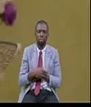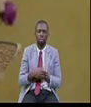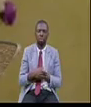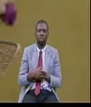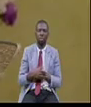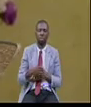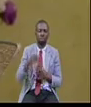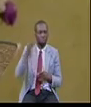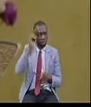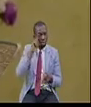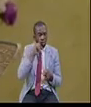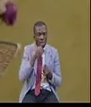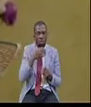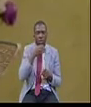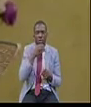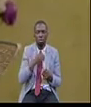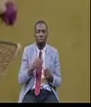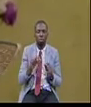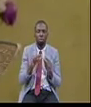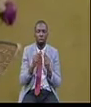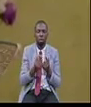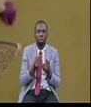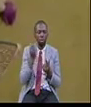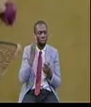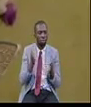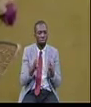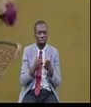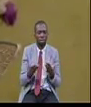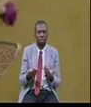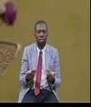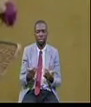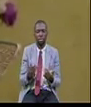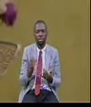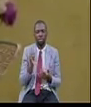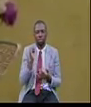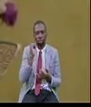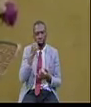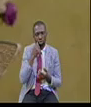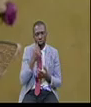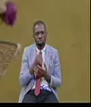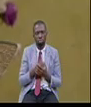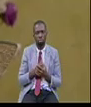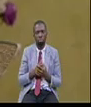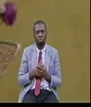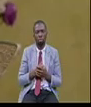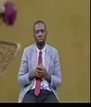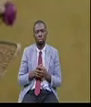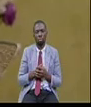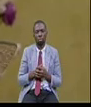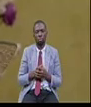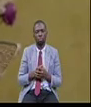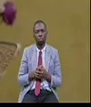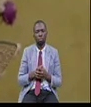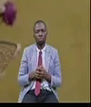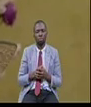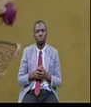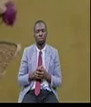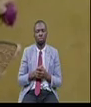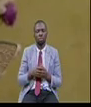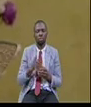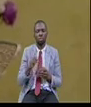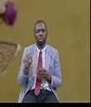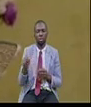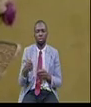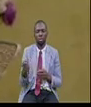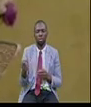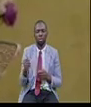Ketu, Shomolu, and Adimosho, we meet here tomorrow for their own Bible study, while the rest of us will meet at our various districts and